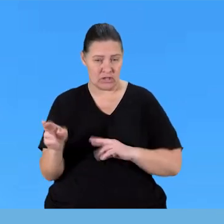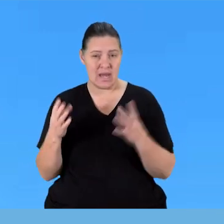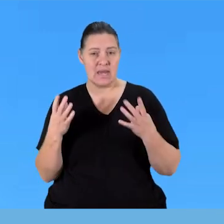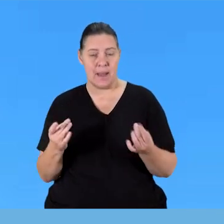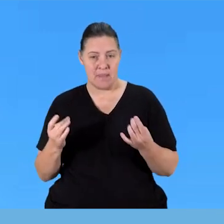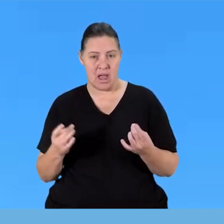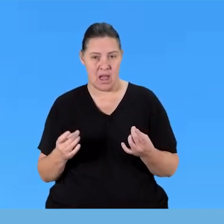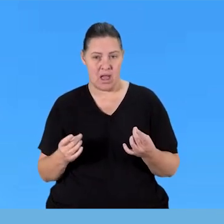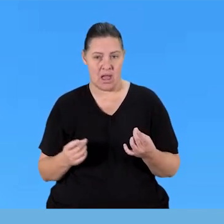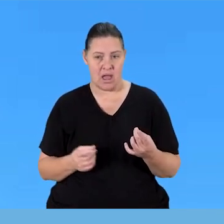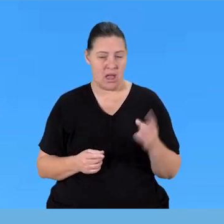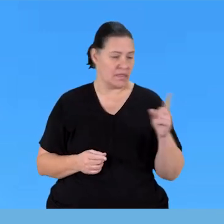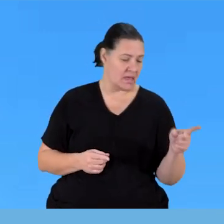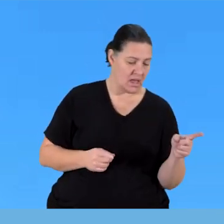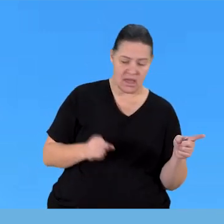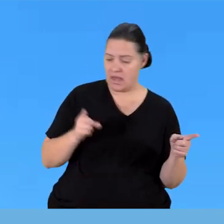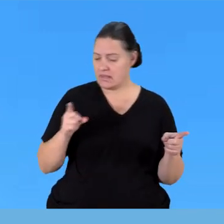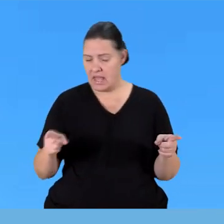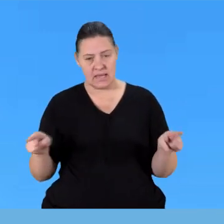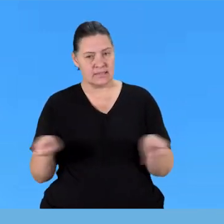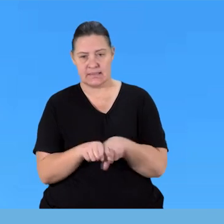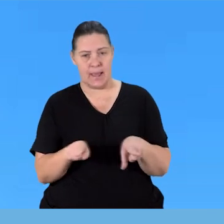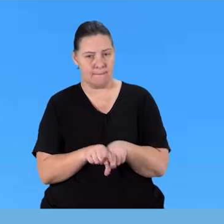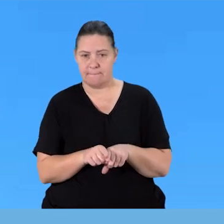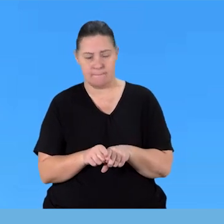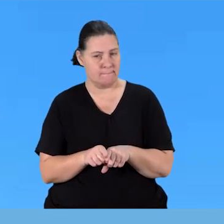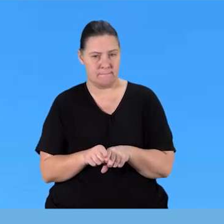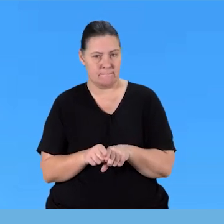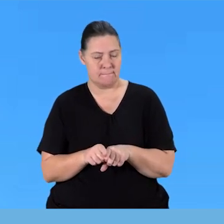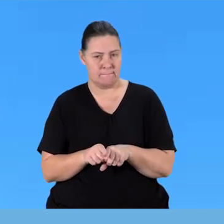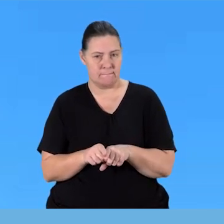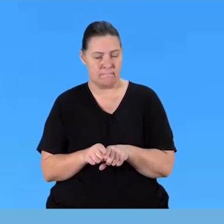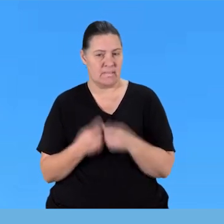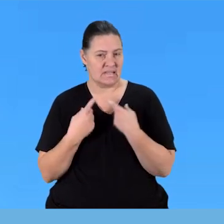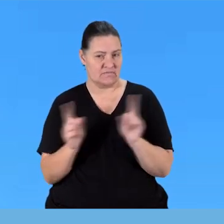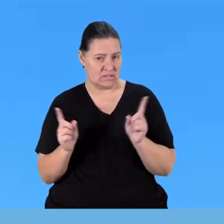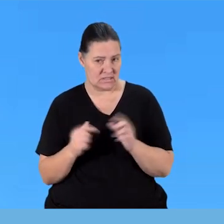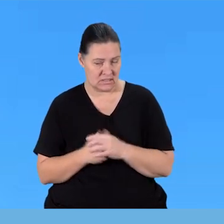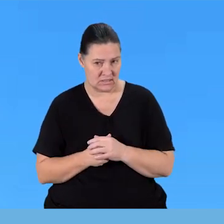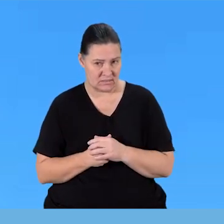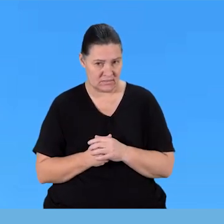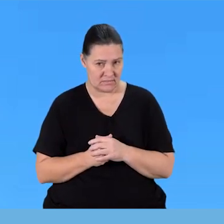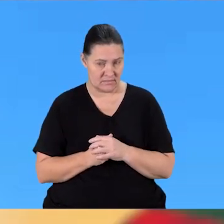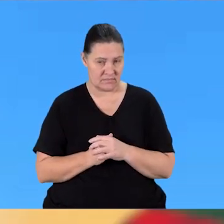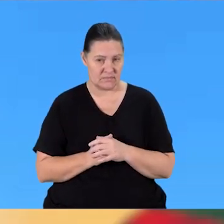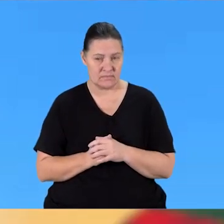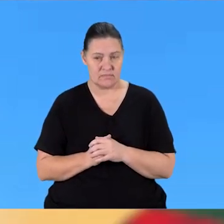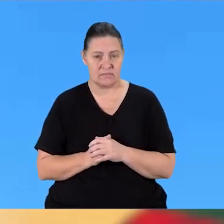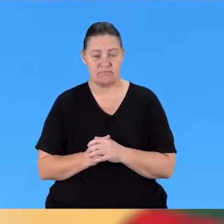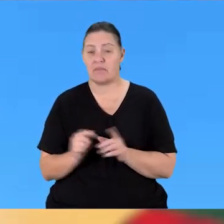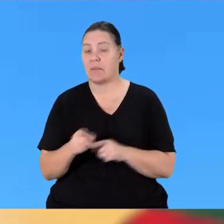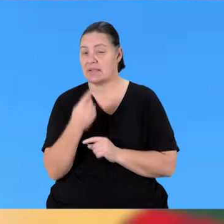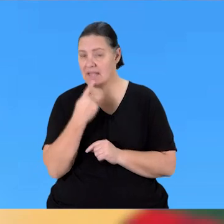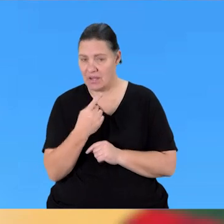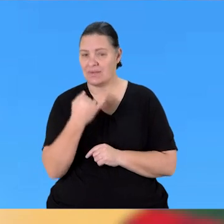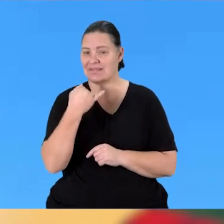of atoms of both the hydrogen and oxygen are not equal on both the right-hand side and the left-hand side. As I've said, we